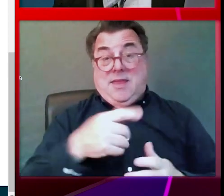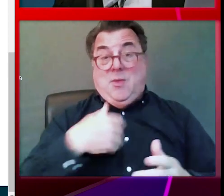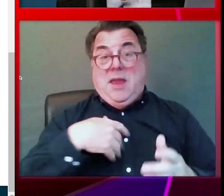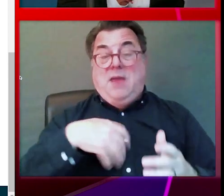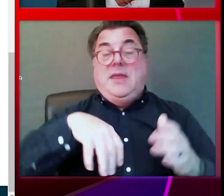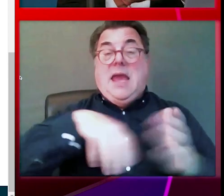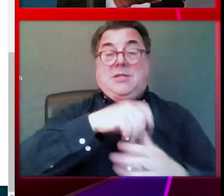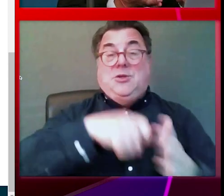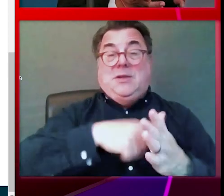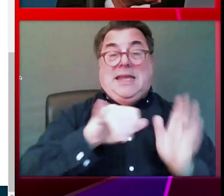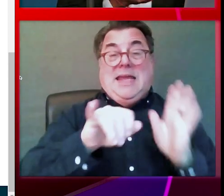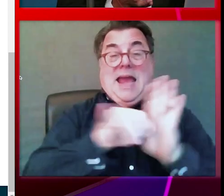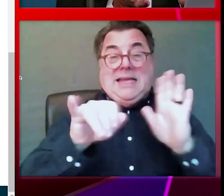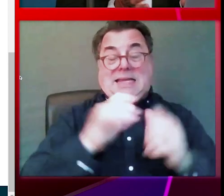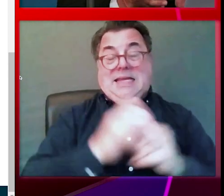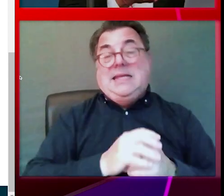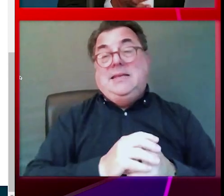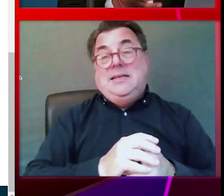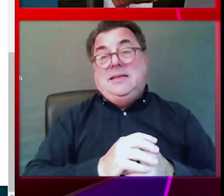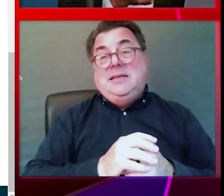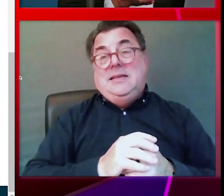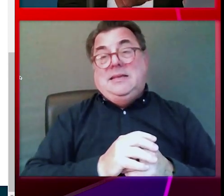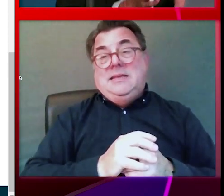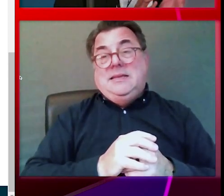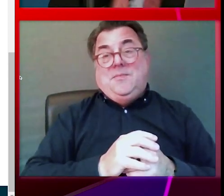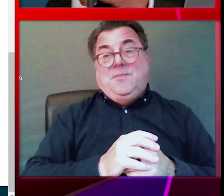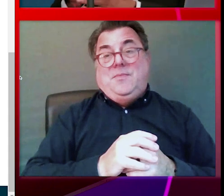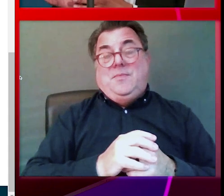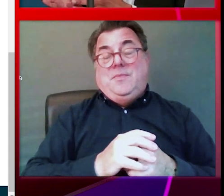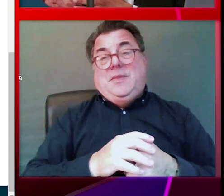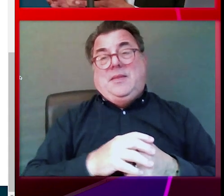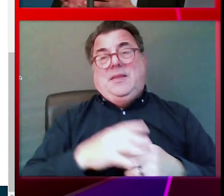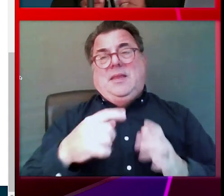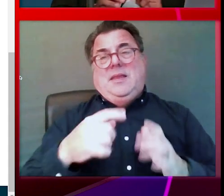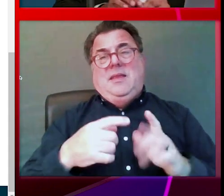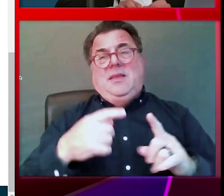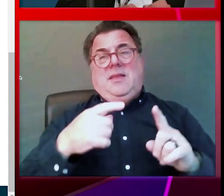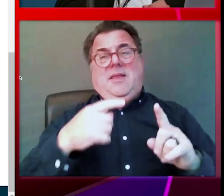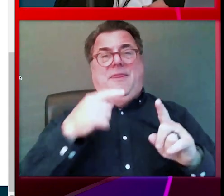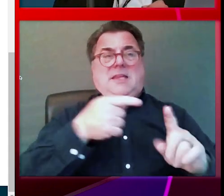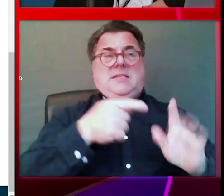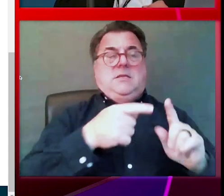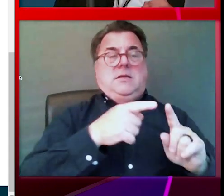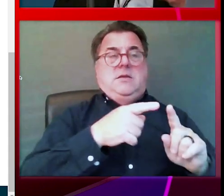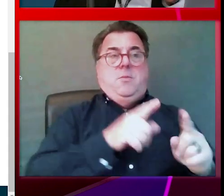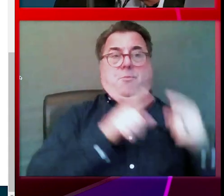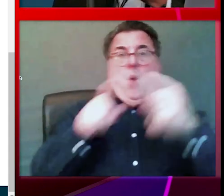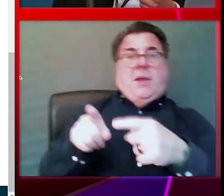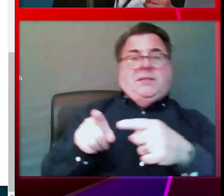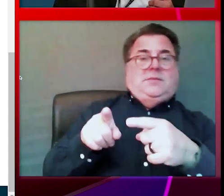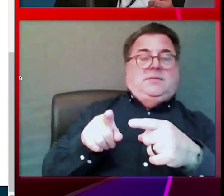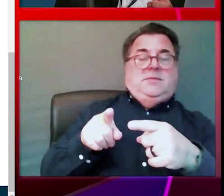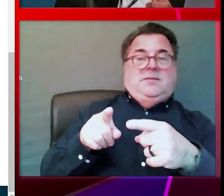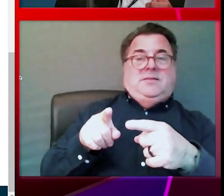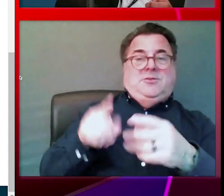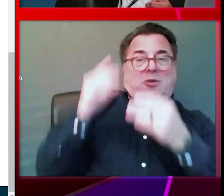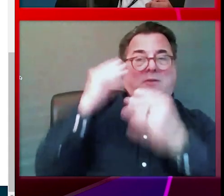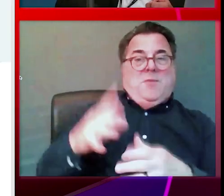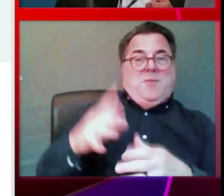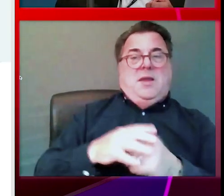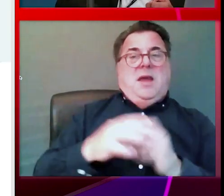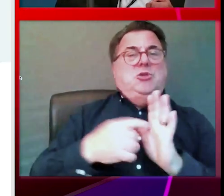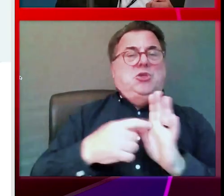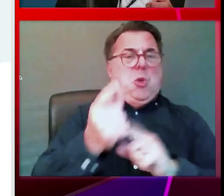Okay. And this is what I refer to as a pointer to the CipherTrust Cloud Key Manager. Right. And I'm going to show you in a bit the